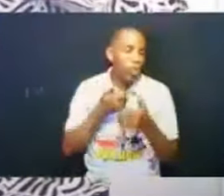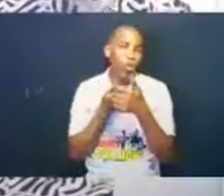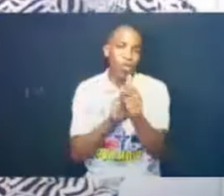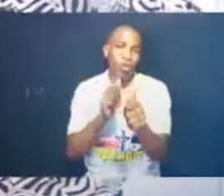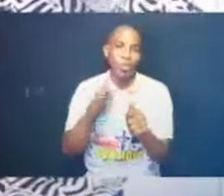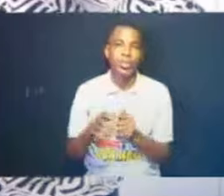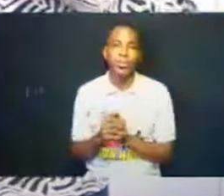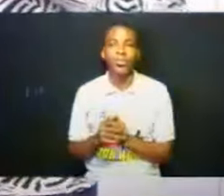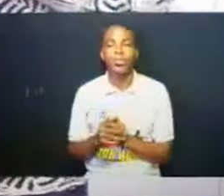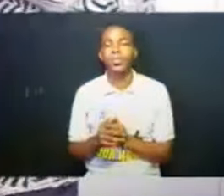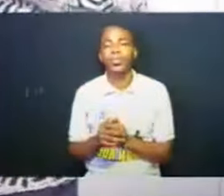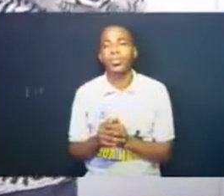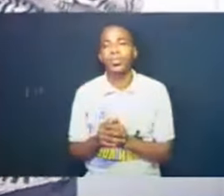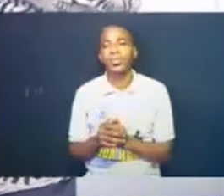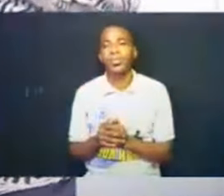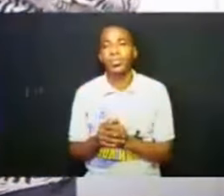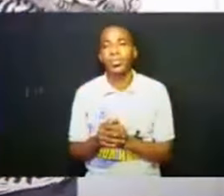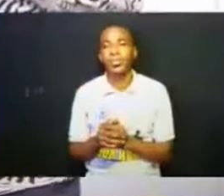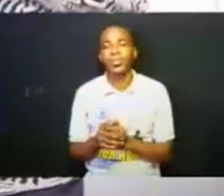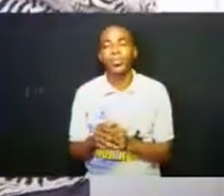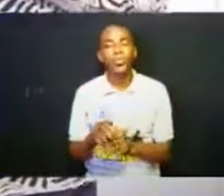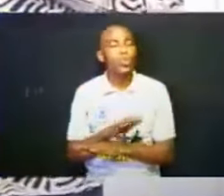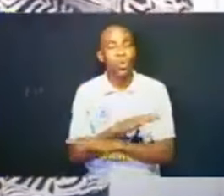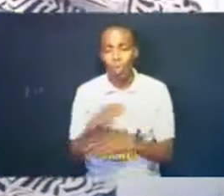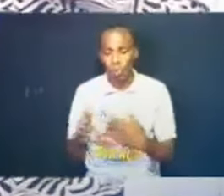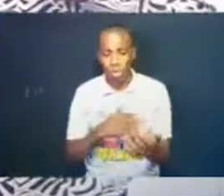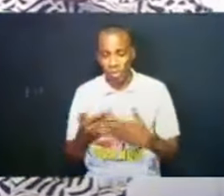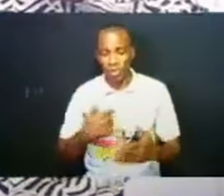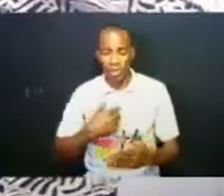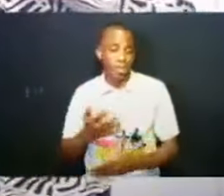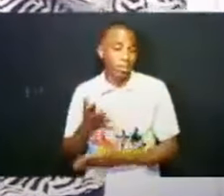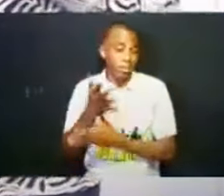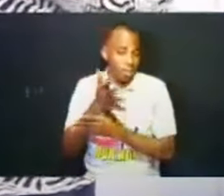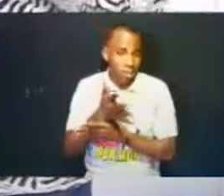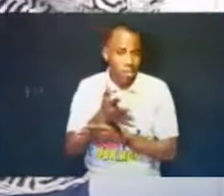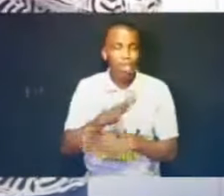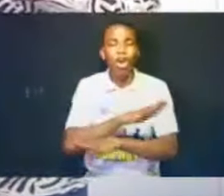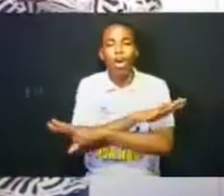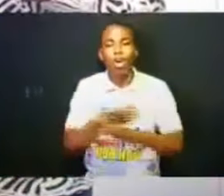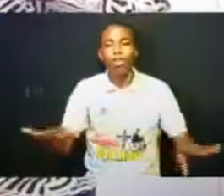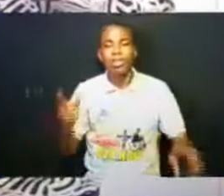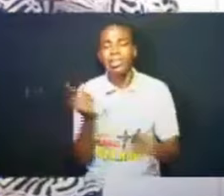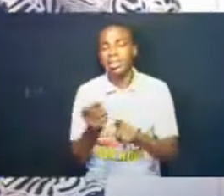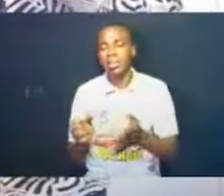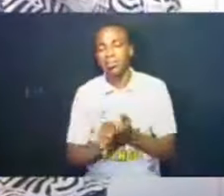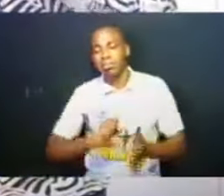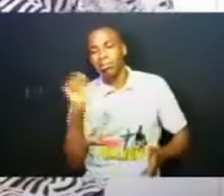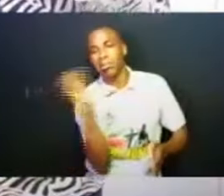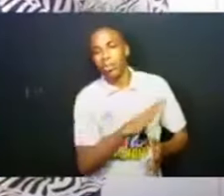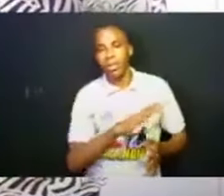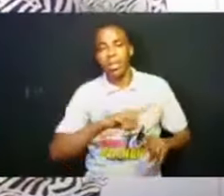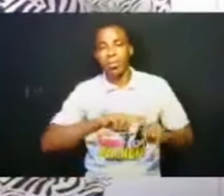words. Do not let them out of your sight. Keep them within your heart. Now,